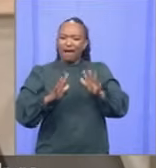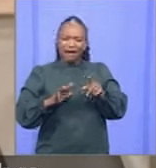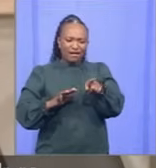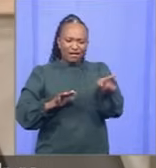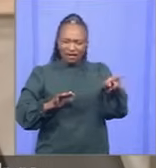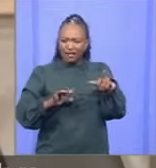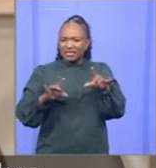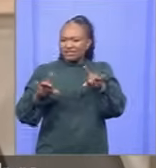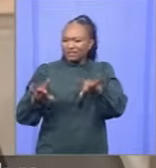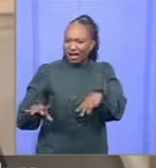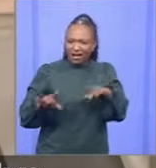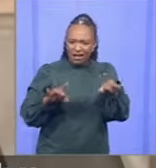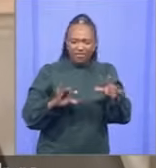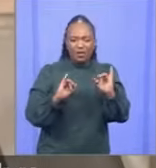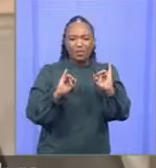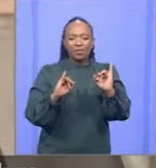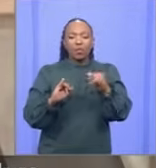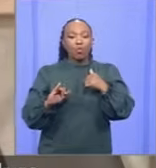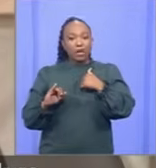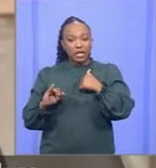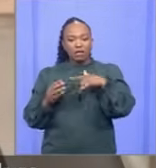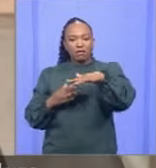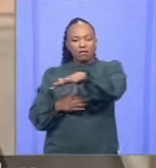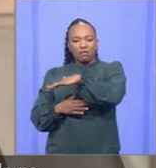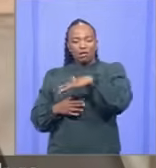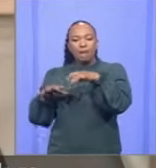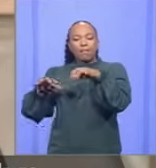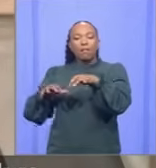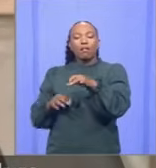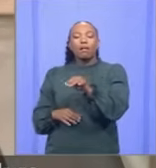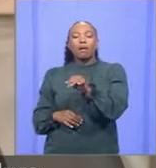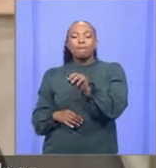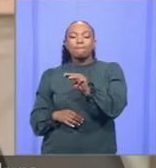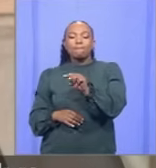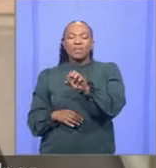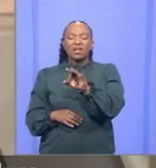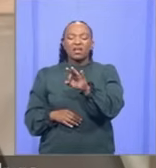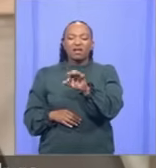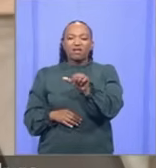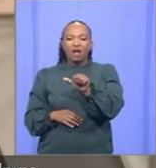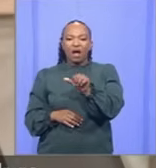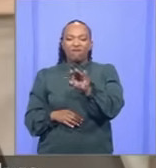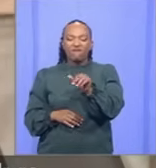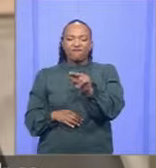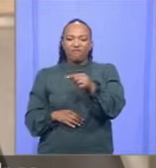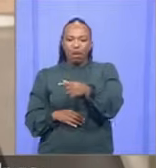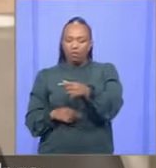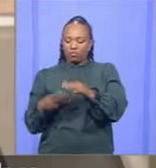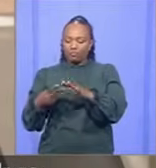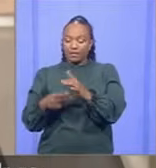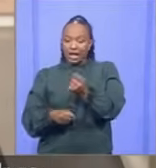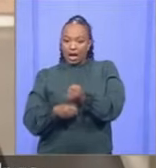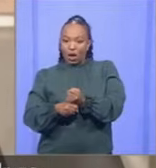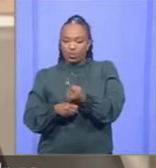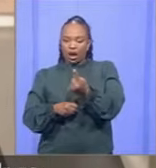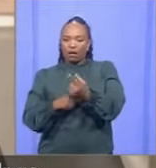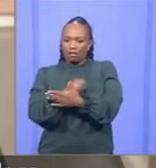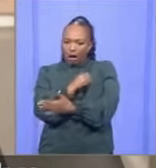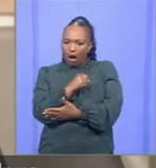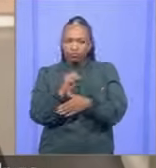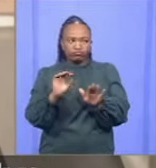of Mirafong, Gauteng and the entire country. Today we are burying our lovely,